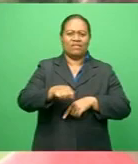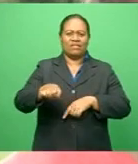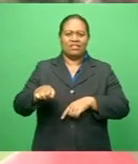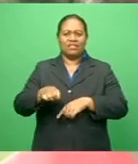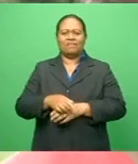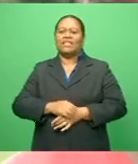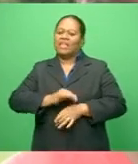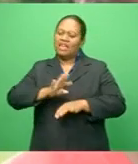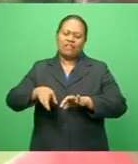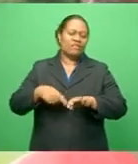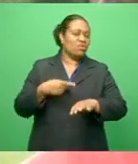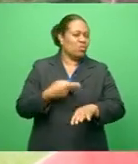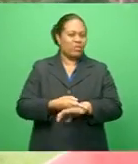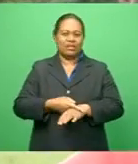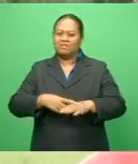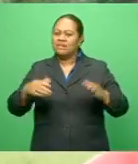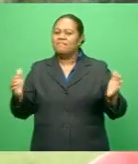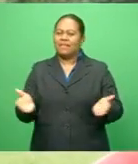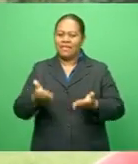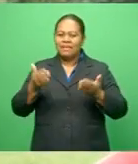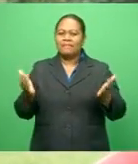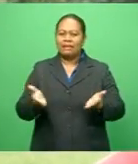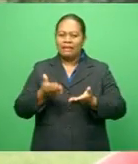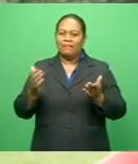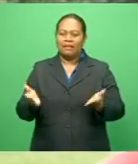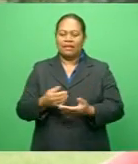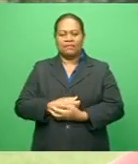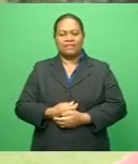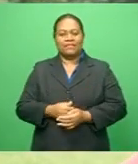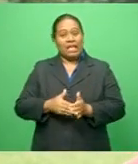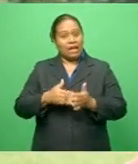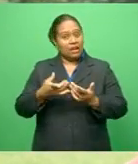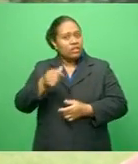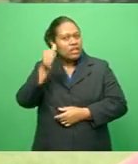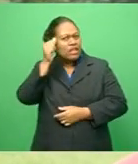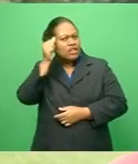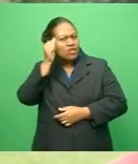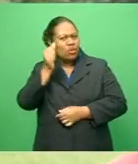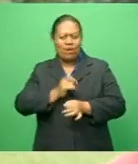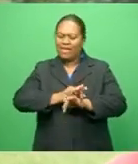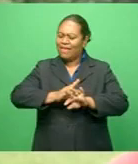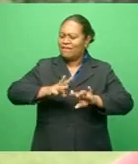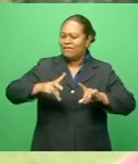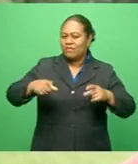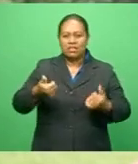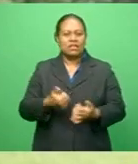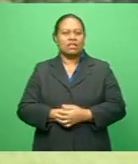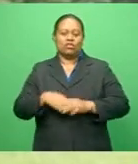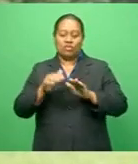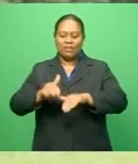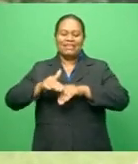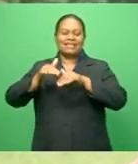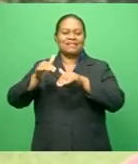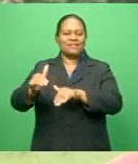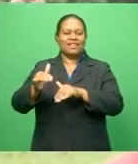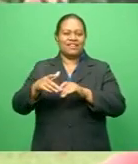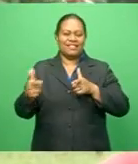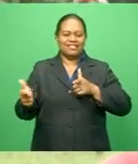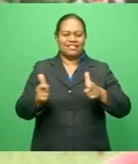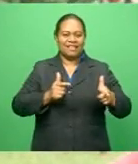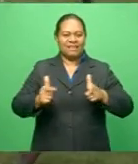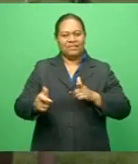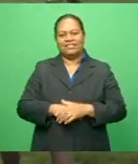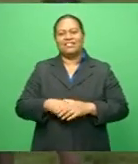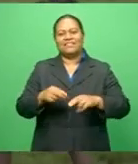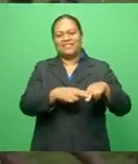week in, week out, and they know the ins and outs of participating in a sevens tournament